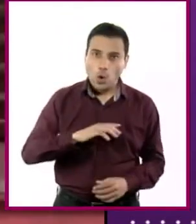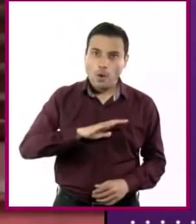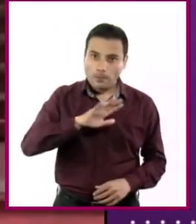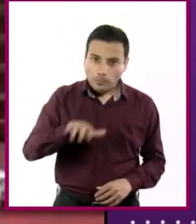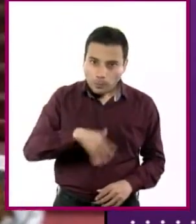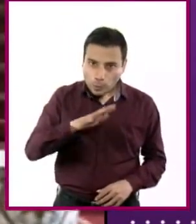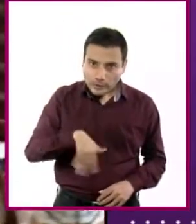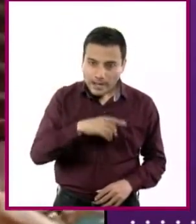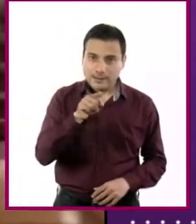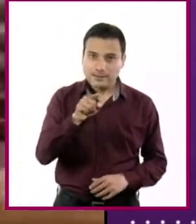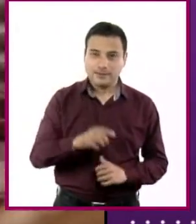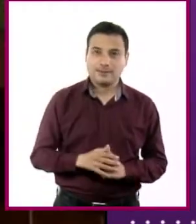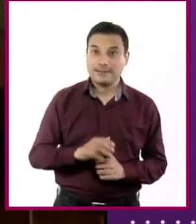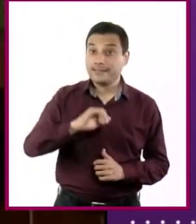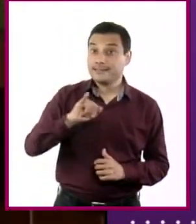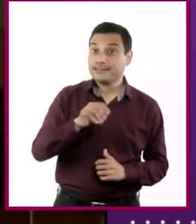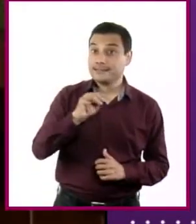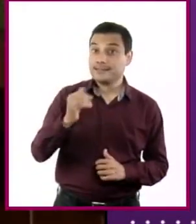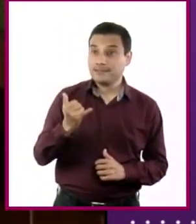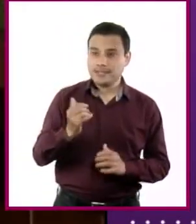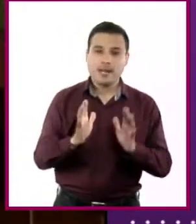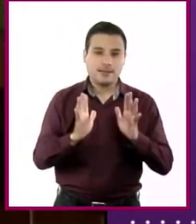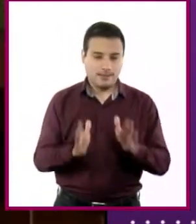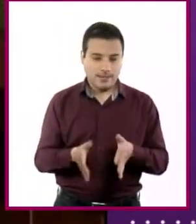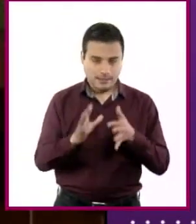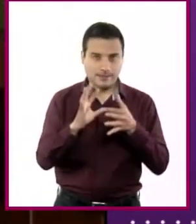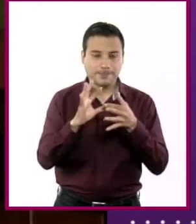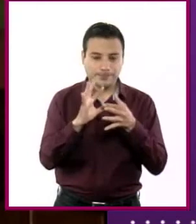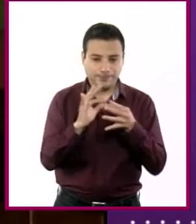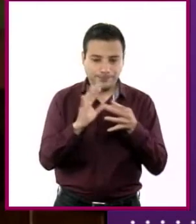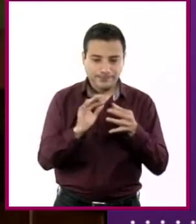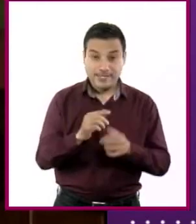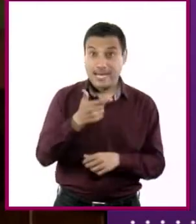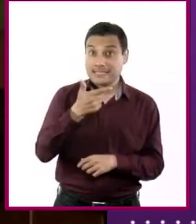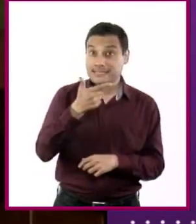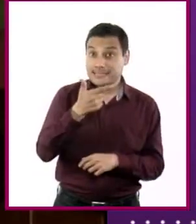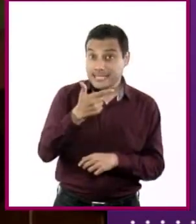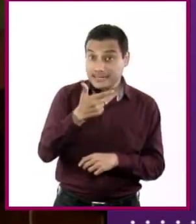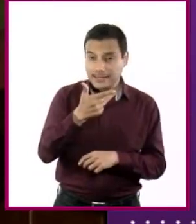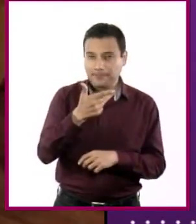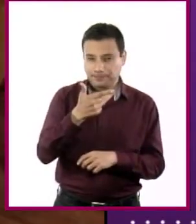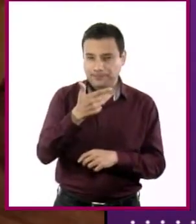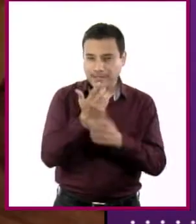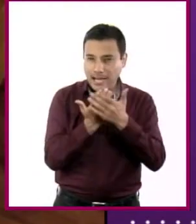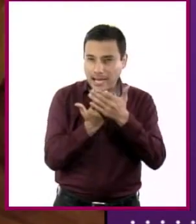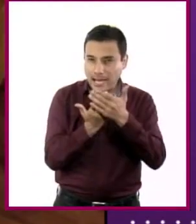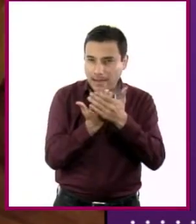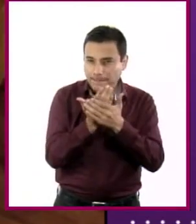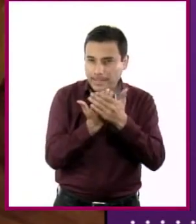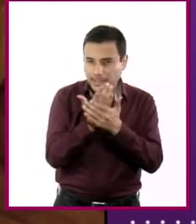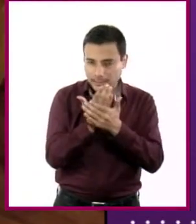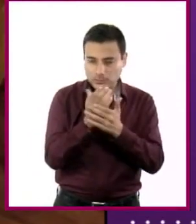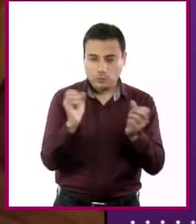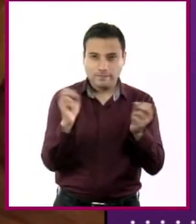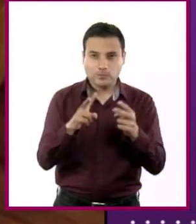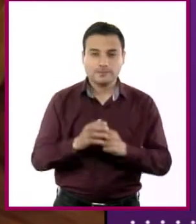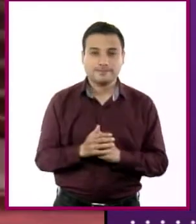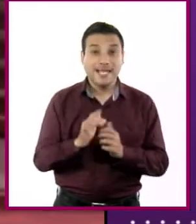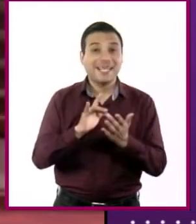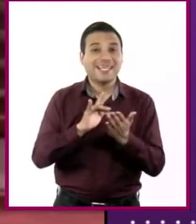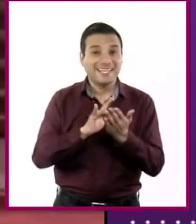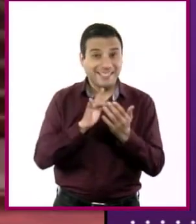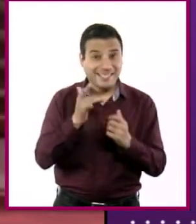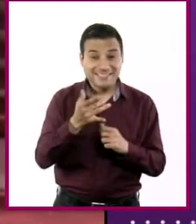you. Jimmy Franco confirmed. He will see you at 7 o'clock tomorrow morning. Great, Ivy. Thank